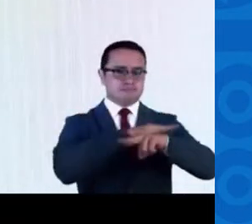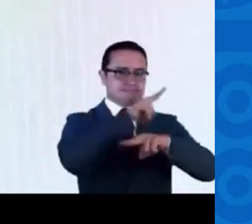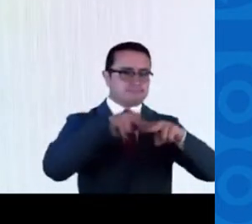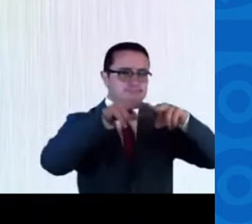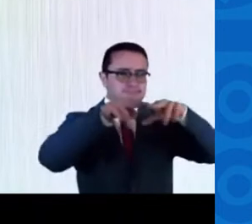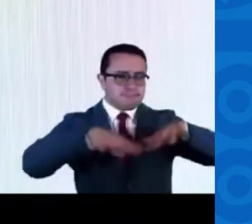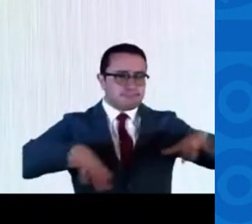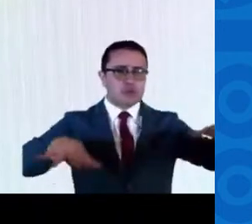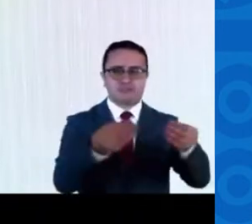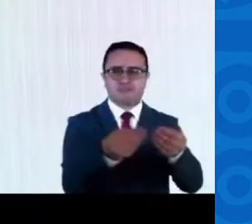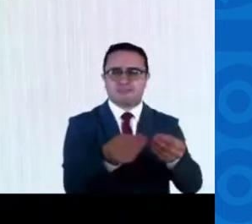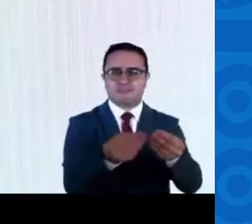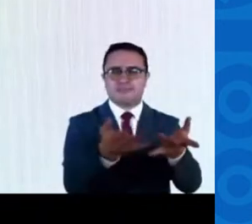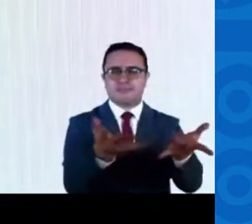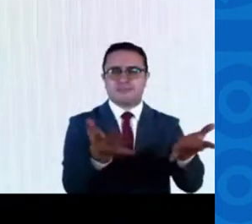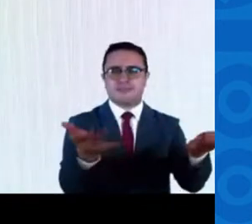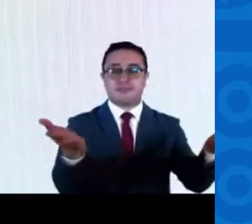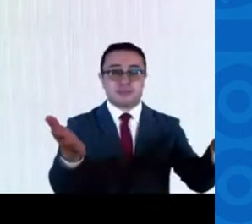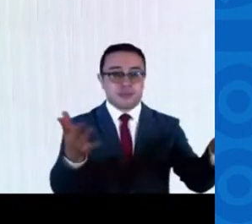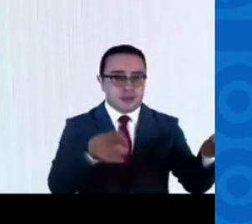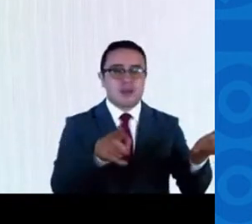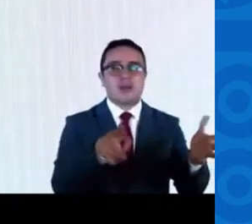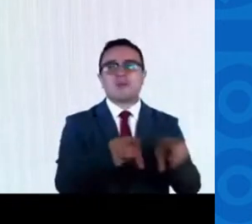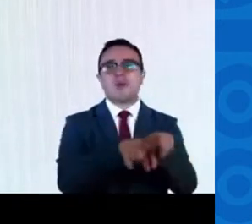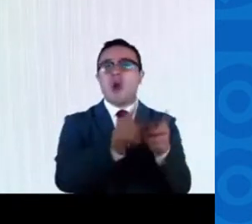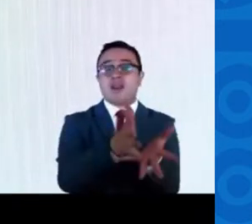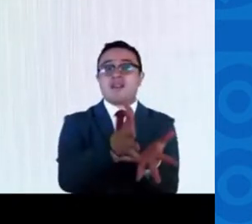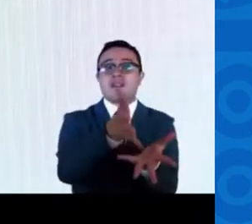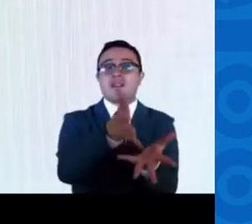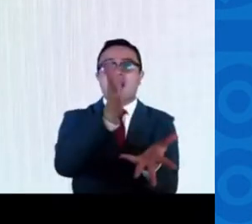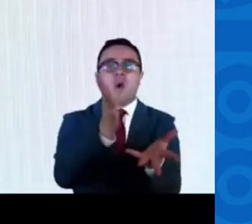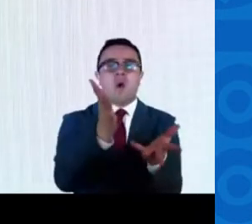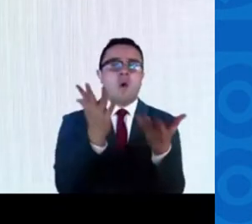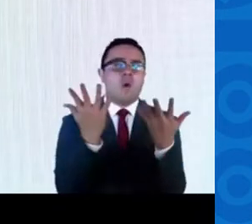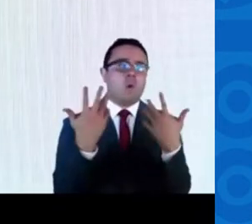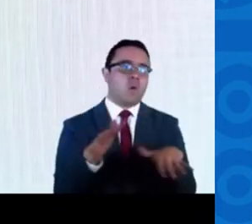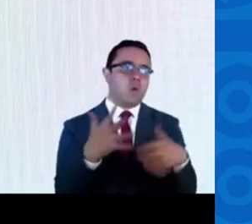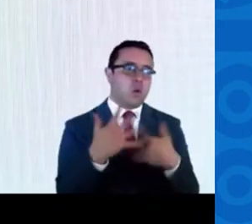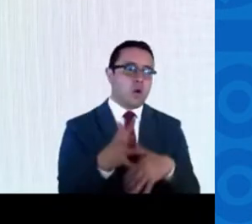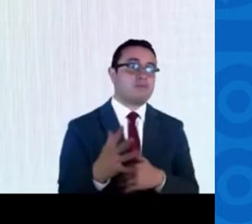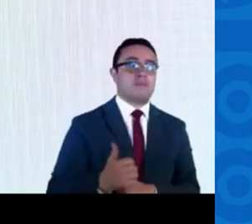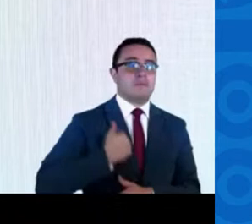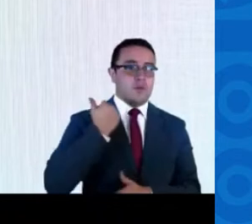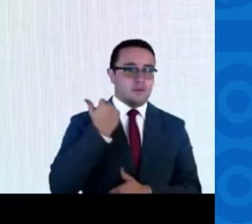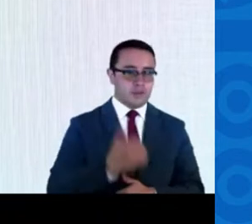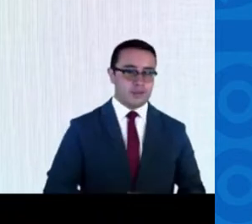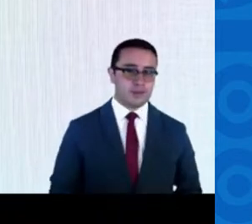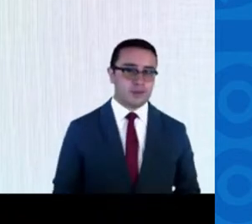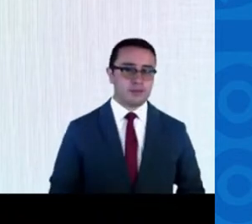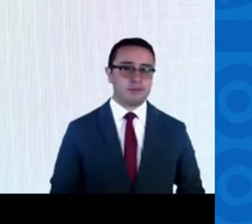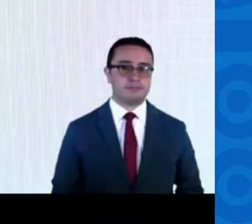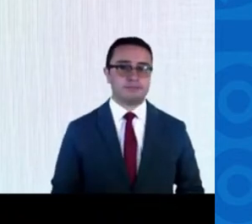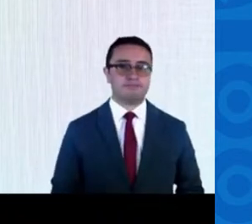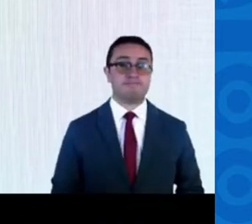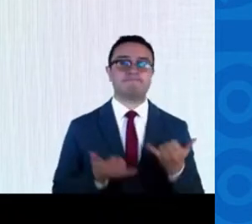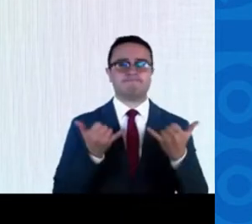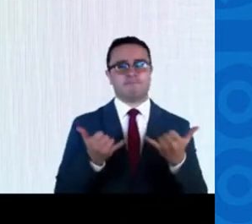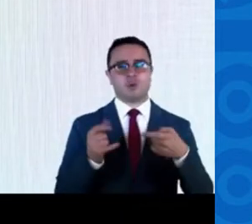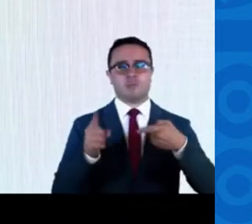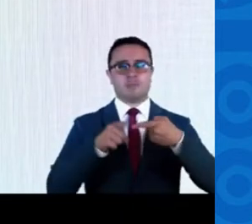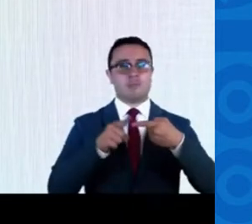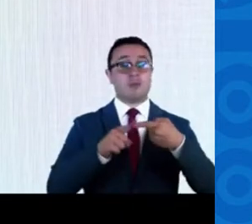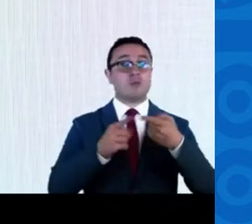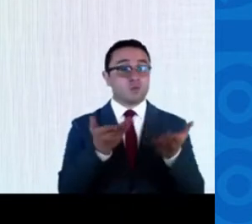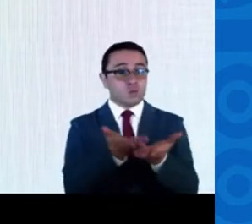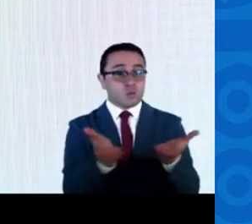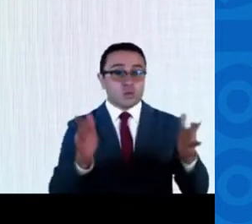as biodiversity, the biodiversity that makes us wealthy, and to see how we can take advantage of that.